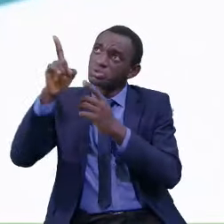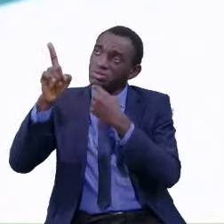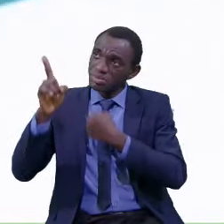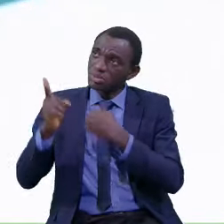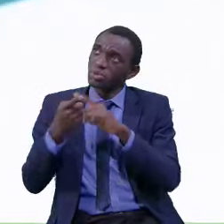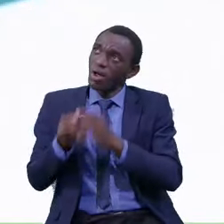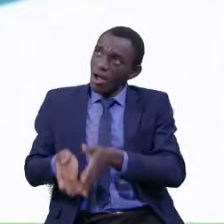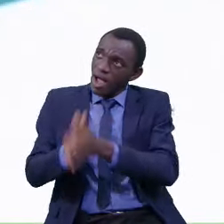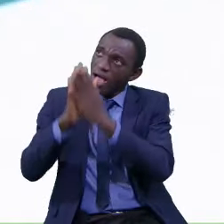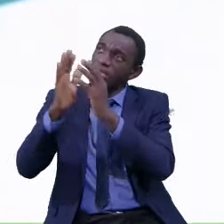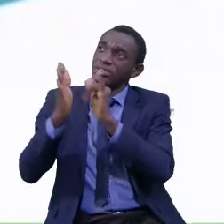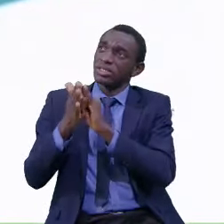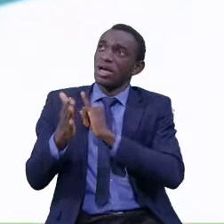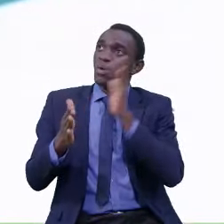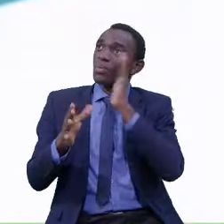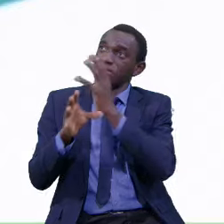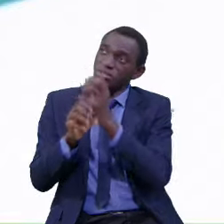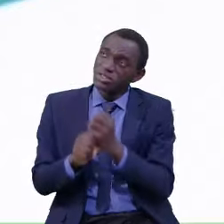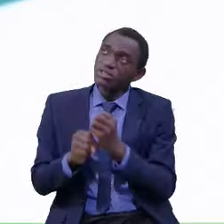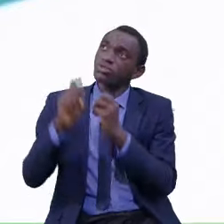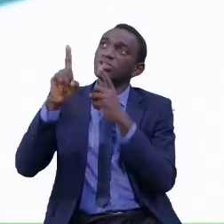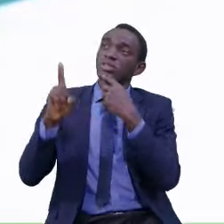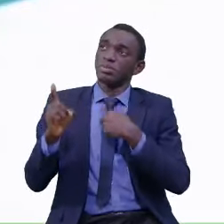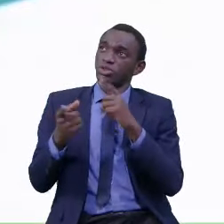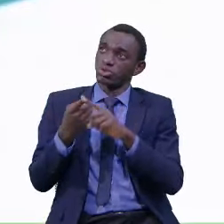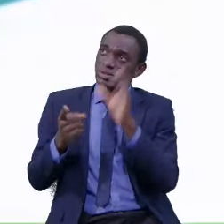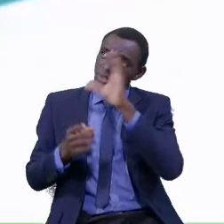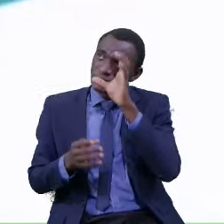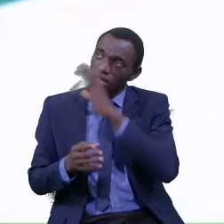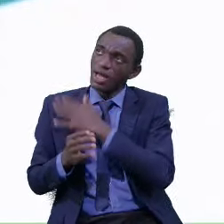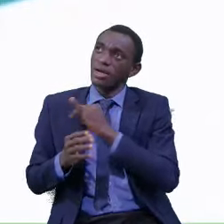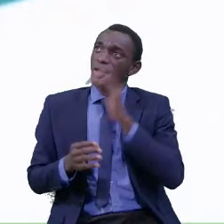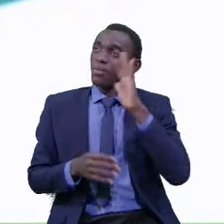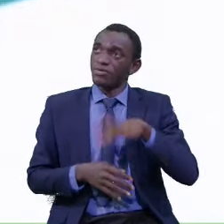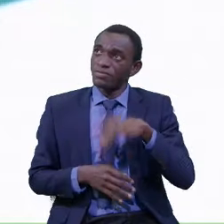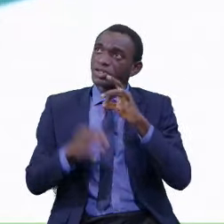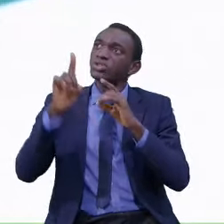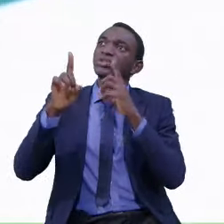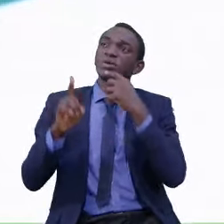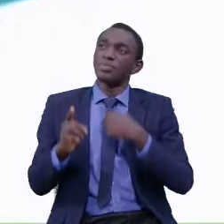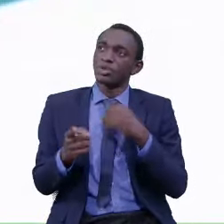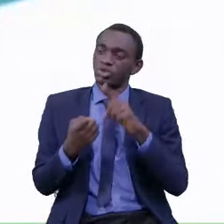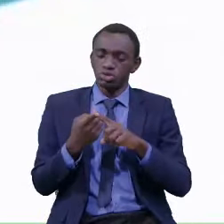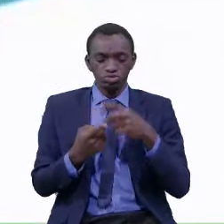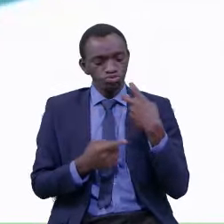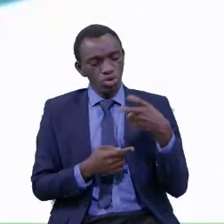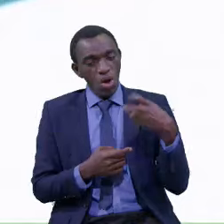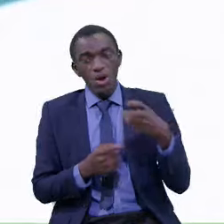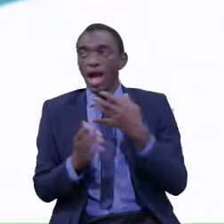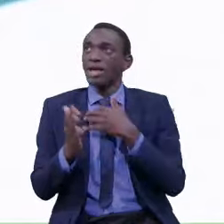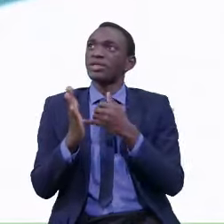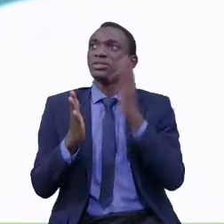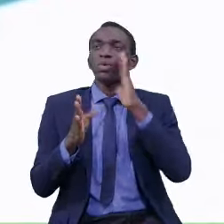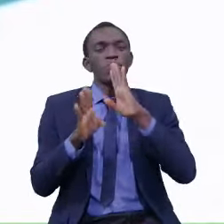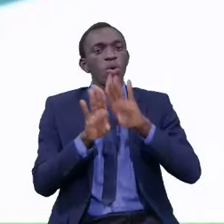will receive. You said I should seek and I will find. You said I should knock and you will open